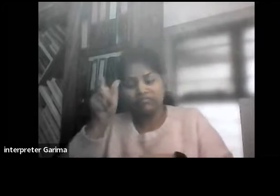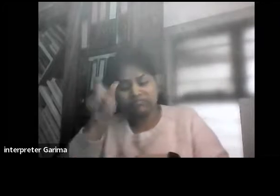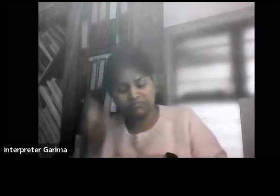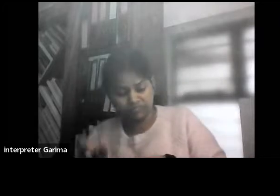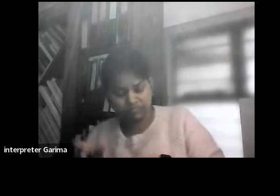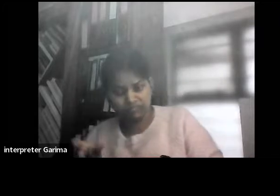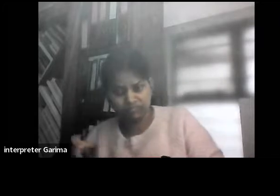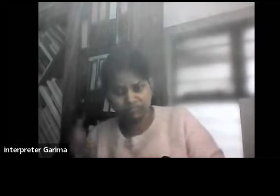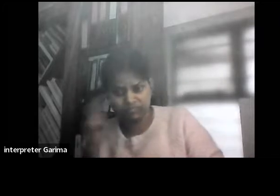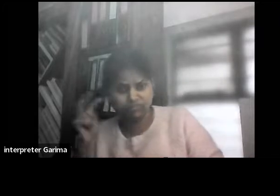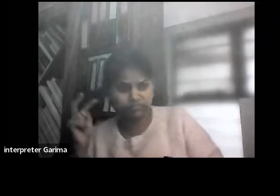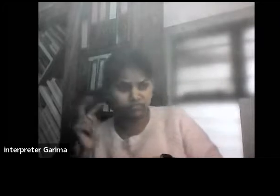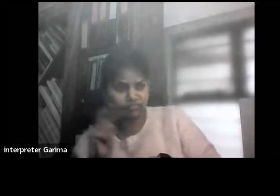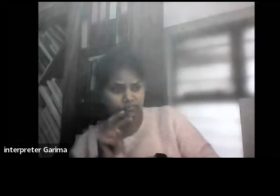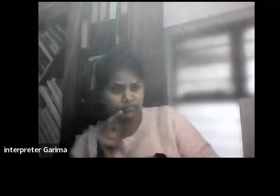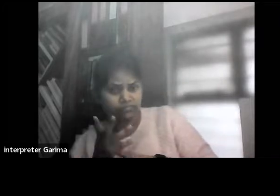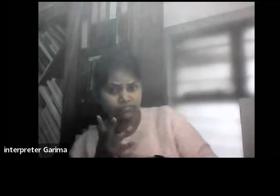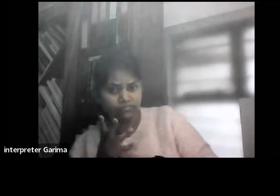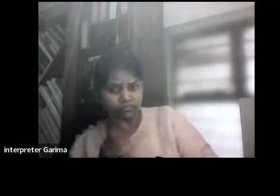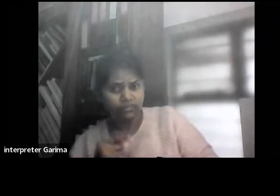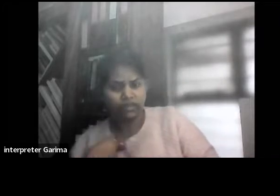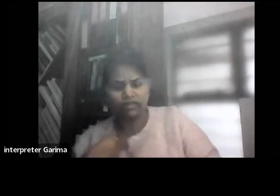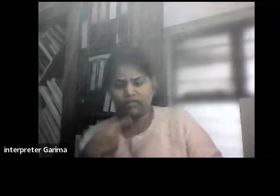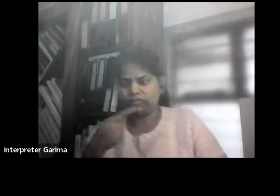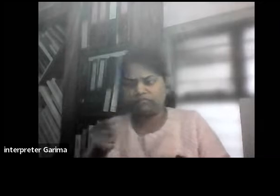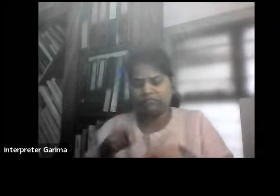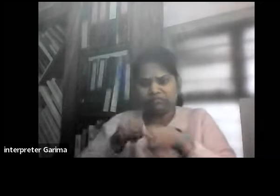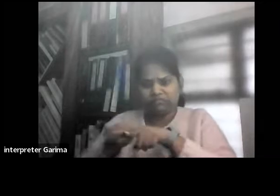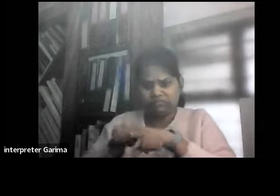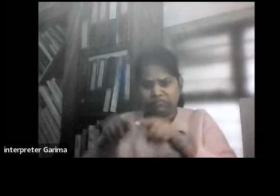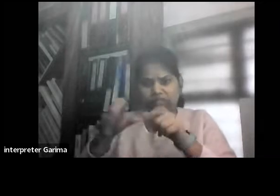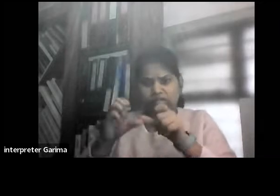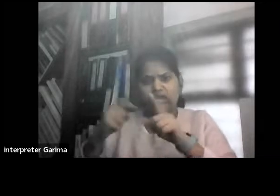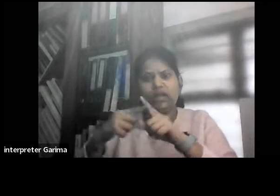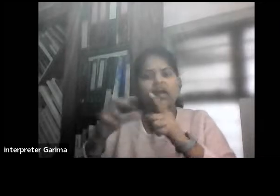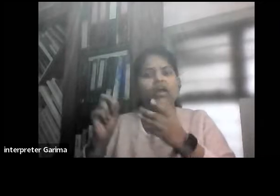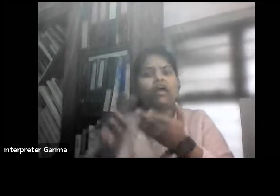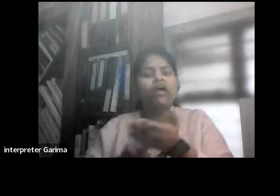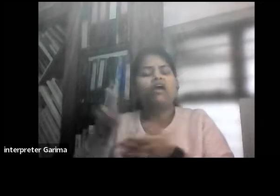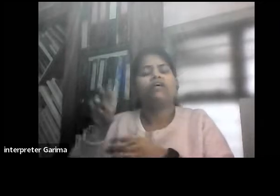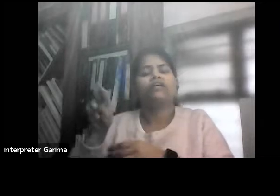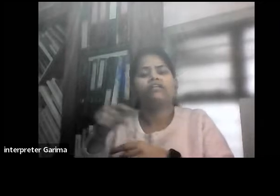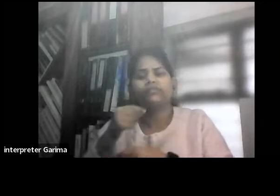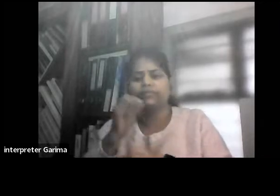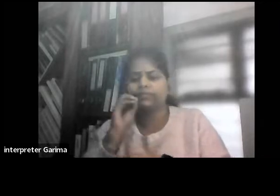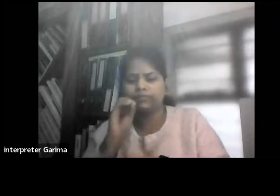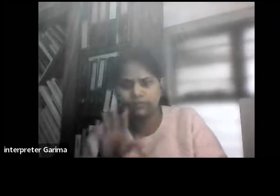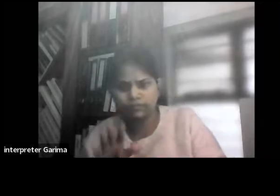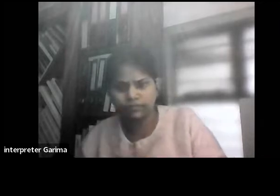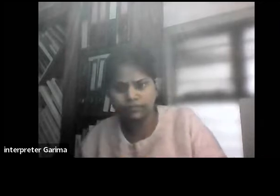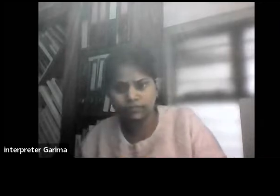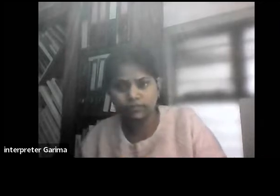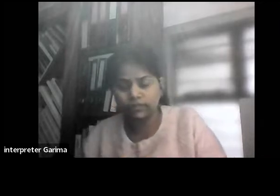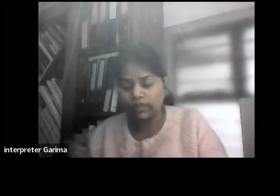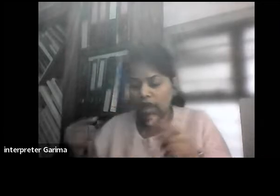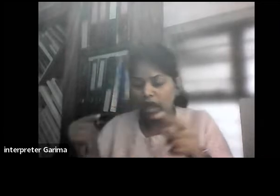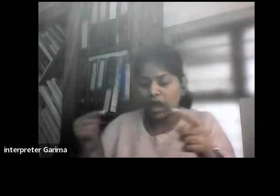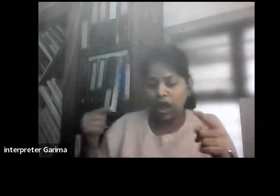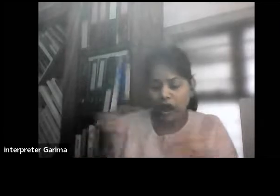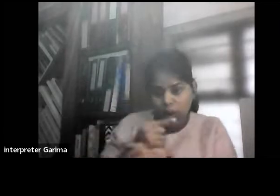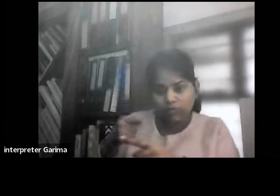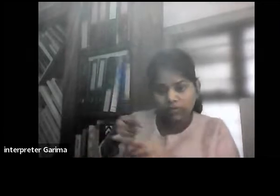that we define action. And opposition is the resistance to someone or something that is unjust or